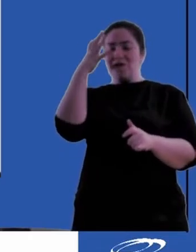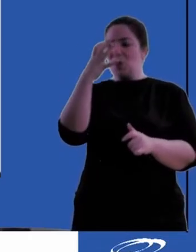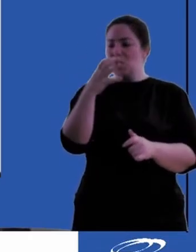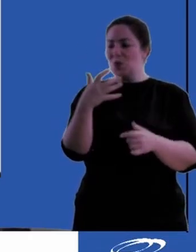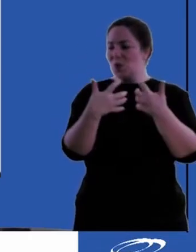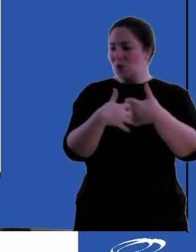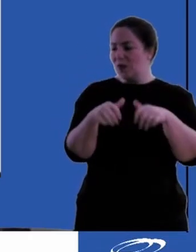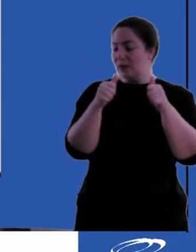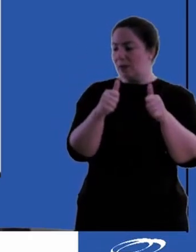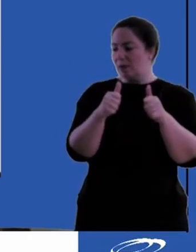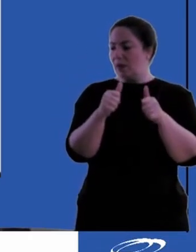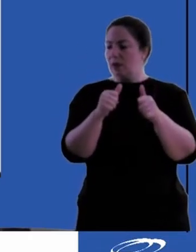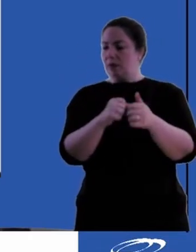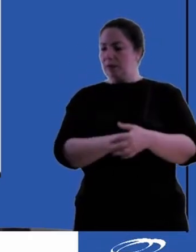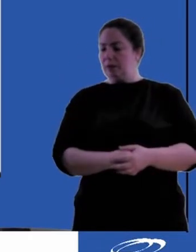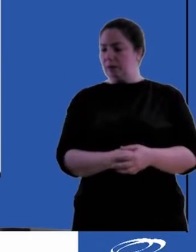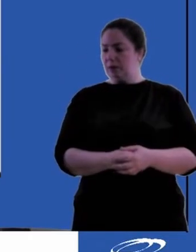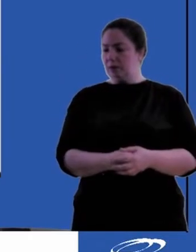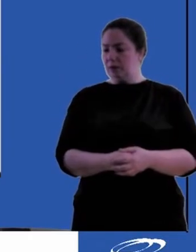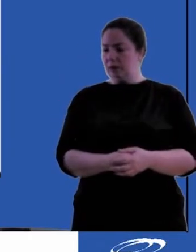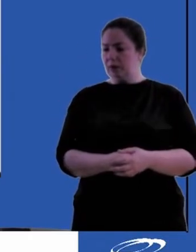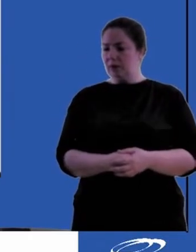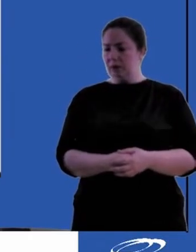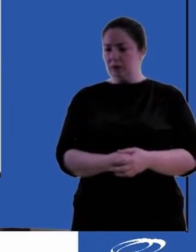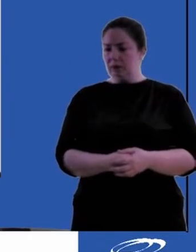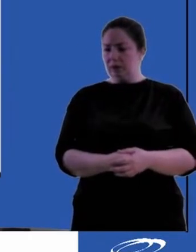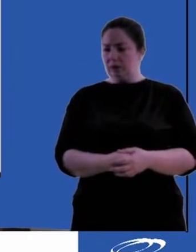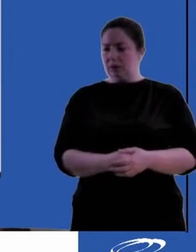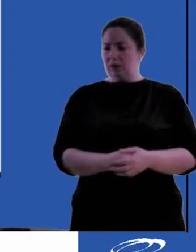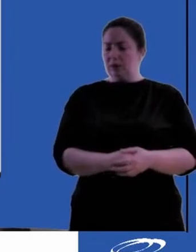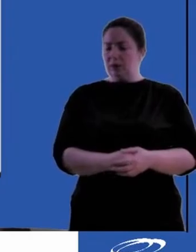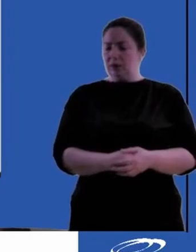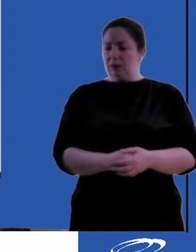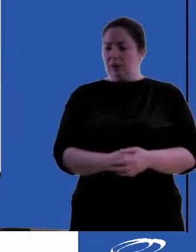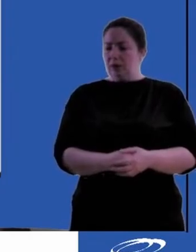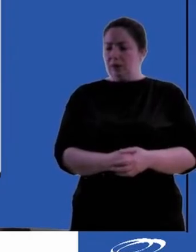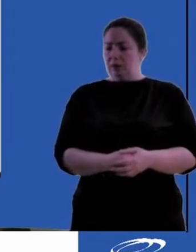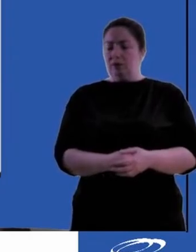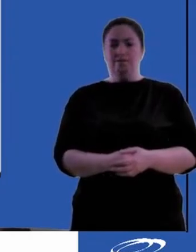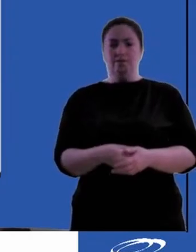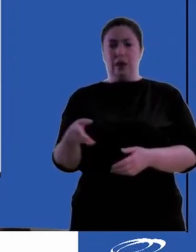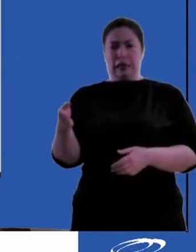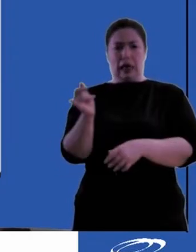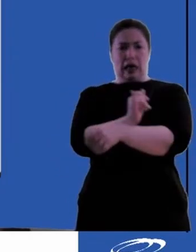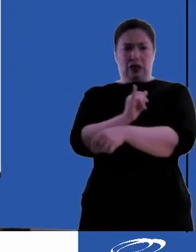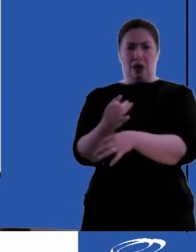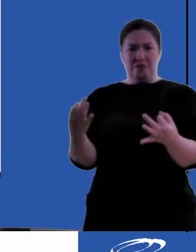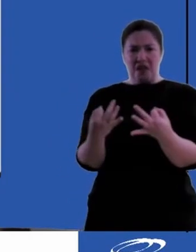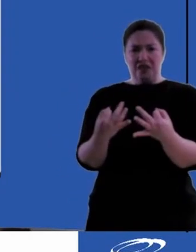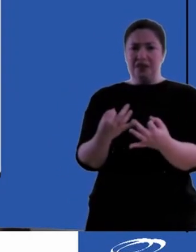microbiologically negative cases. So, it works. You can do it. Is it perfect? No, unfortunately.